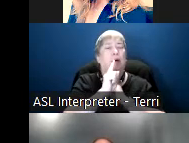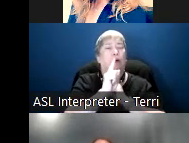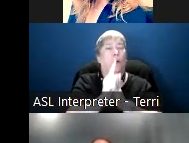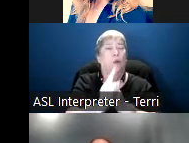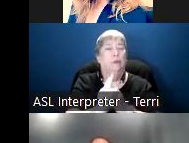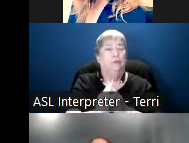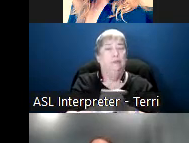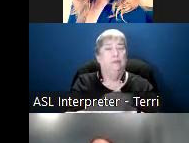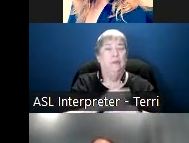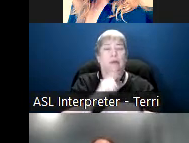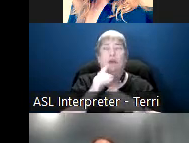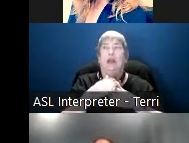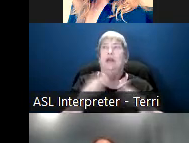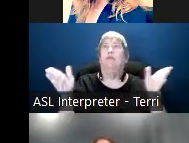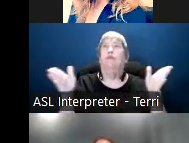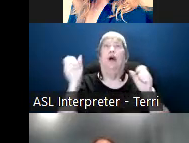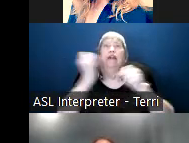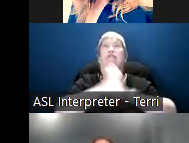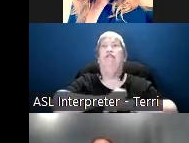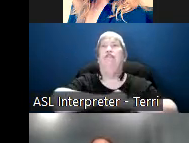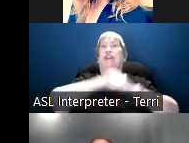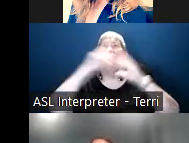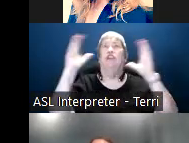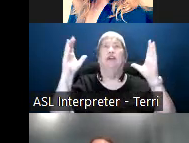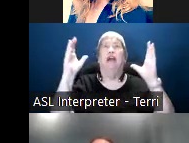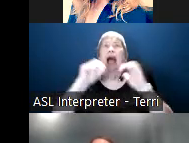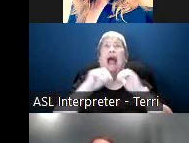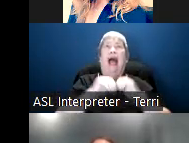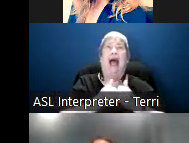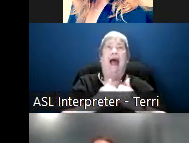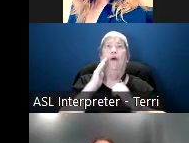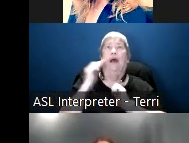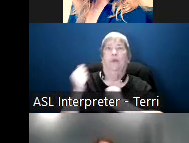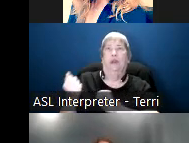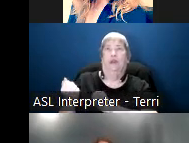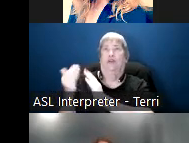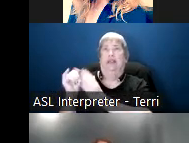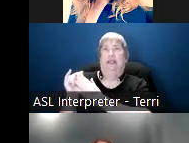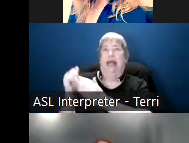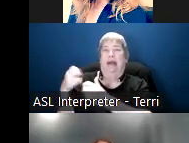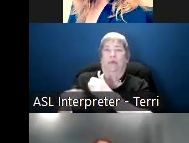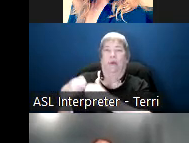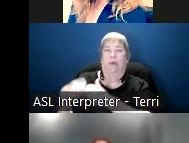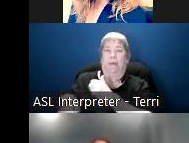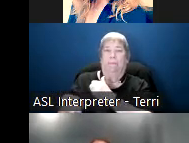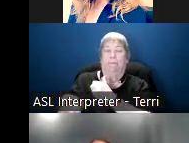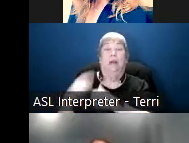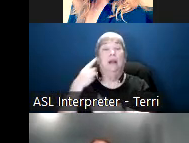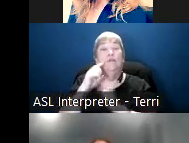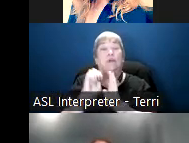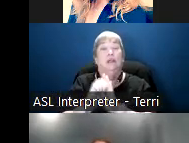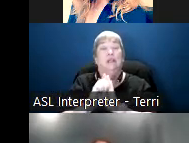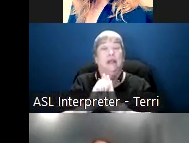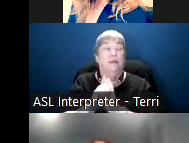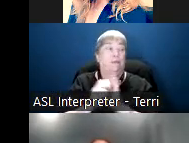are very broad, like a broad vision for yourself of how you're going to address the problem. For example, a goal could